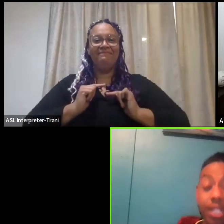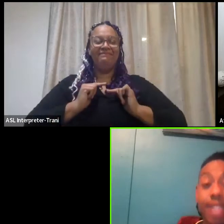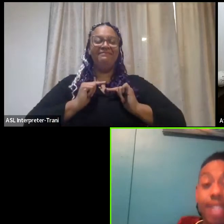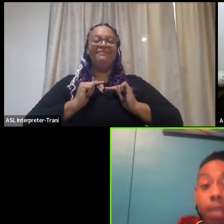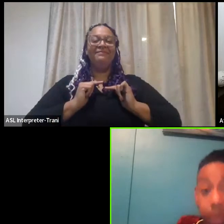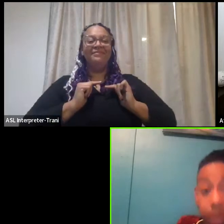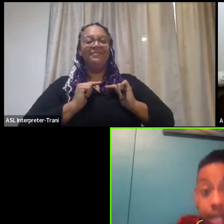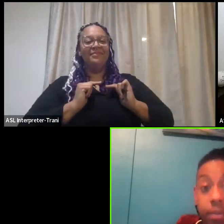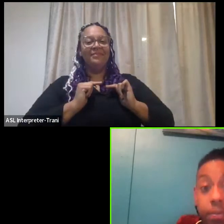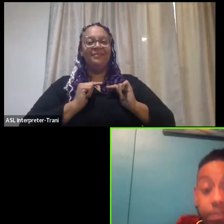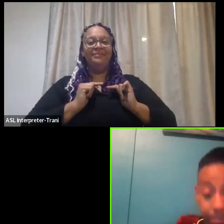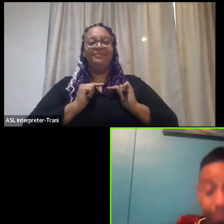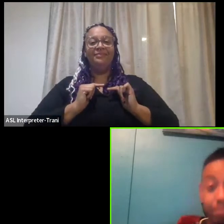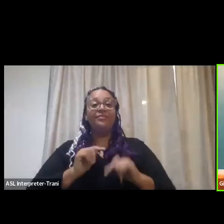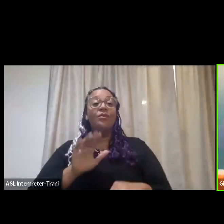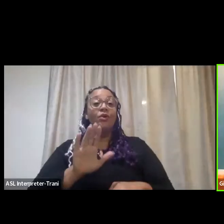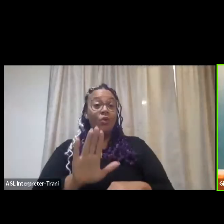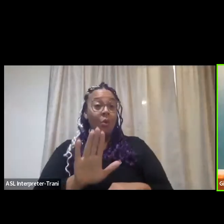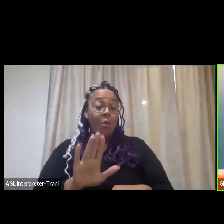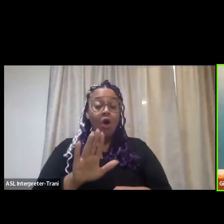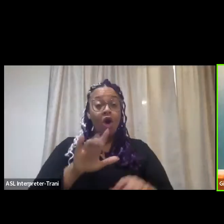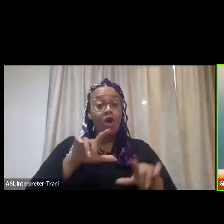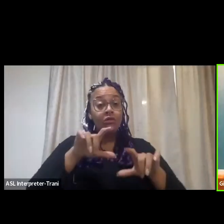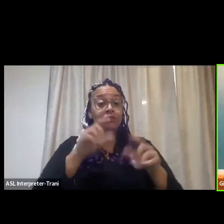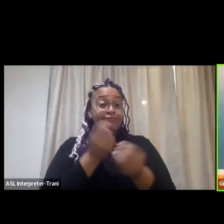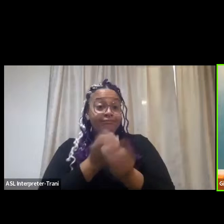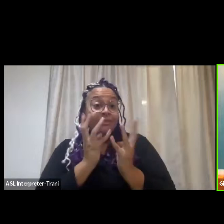Your readers take a break.